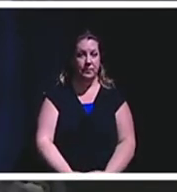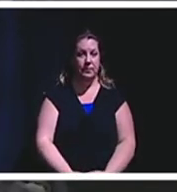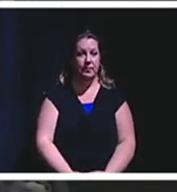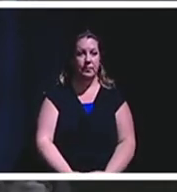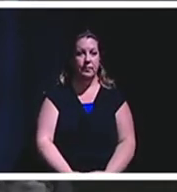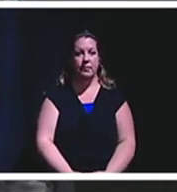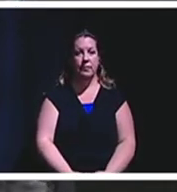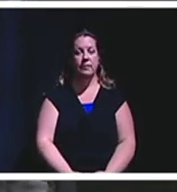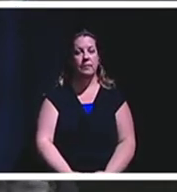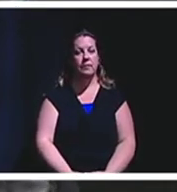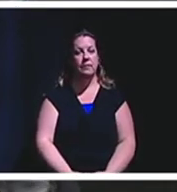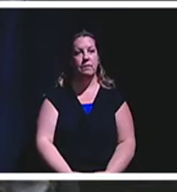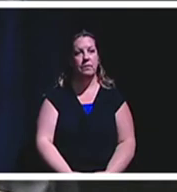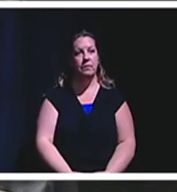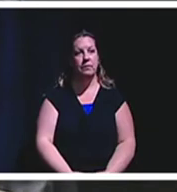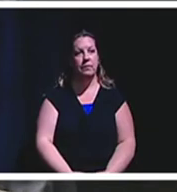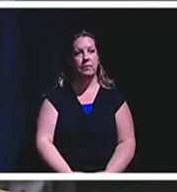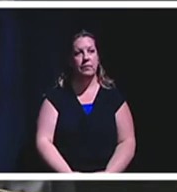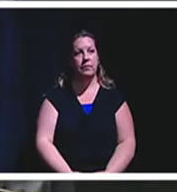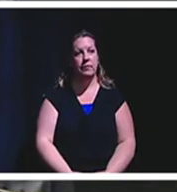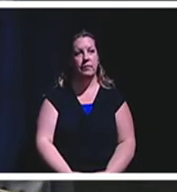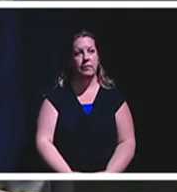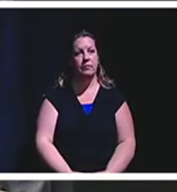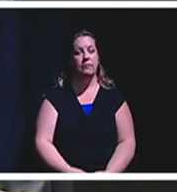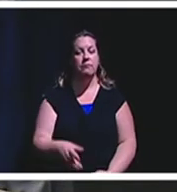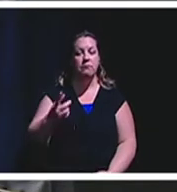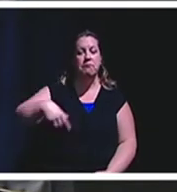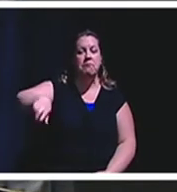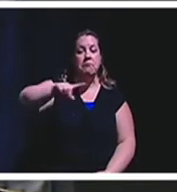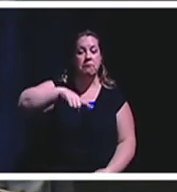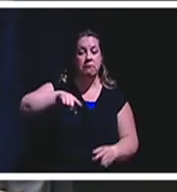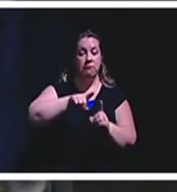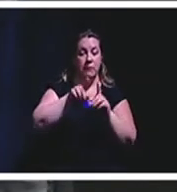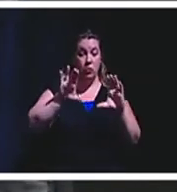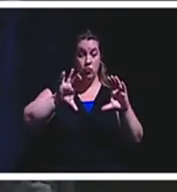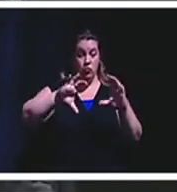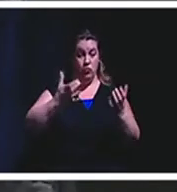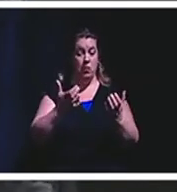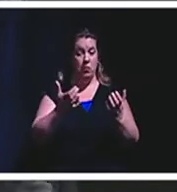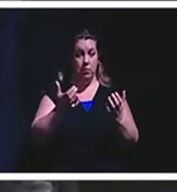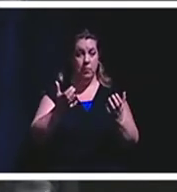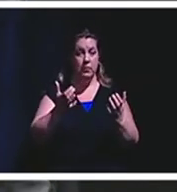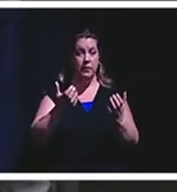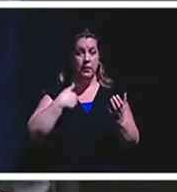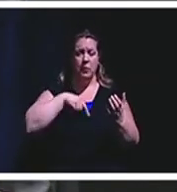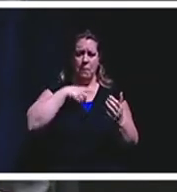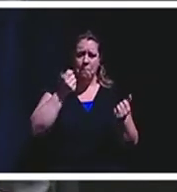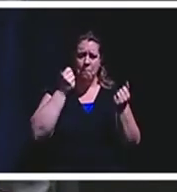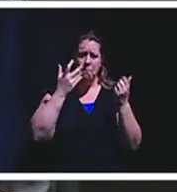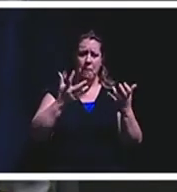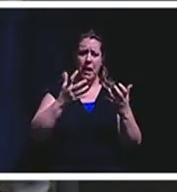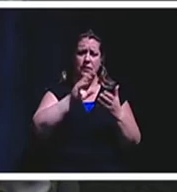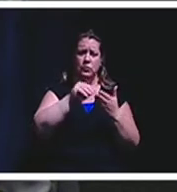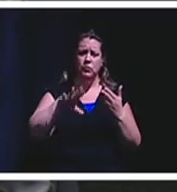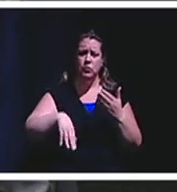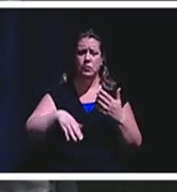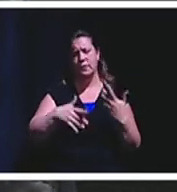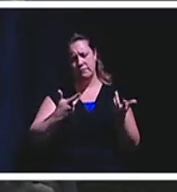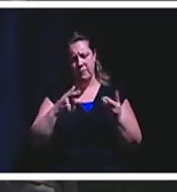NSU's graduating class reaches around the globe. We not only have students, obviously, throughout